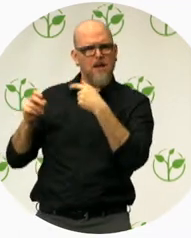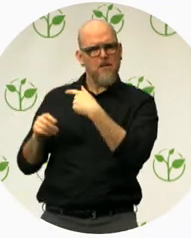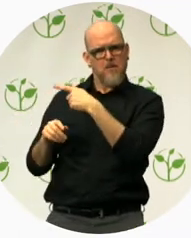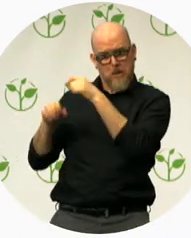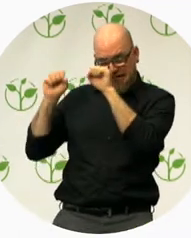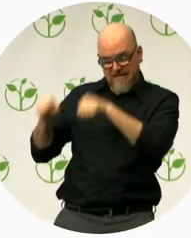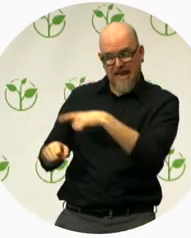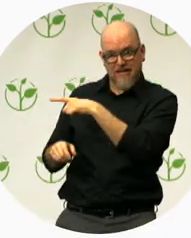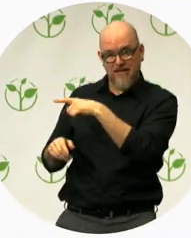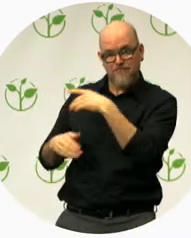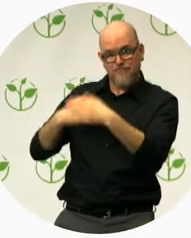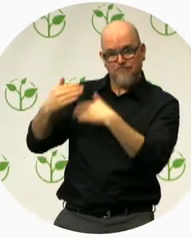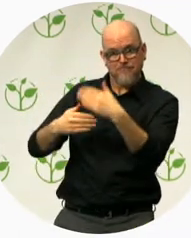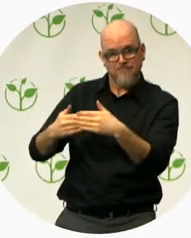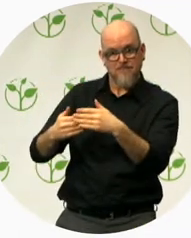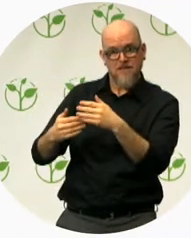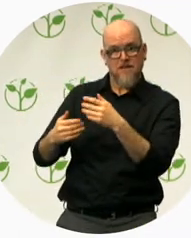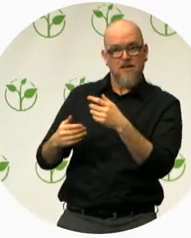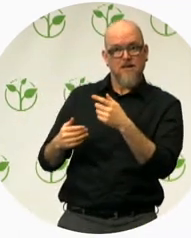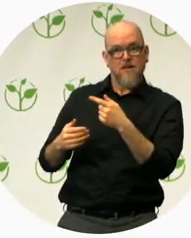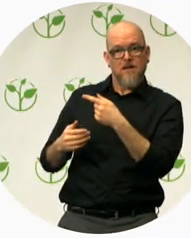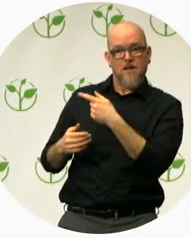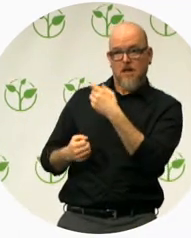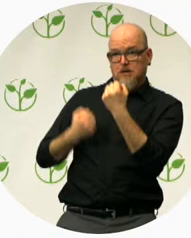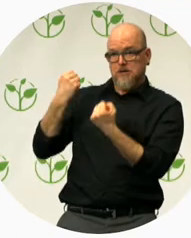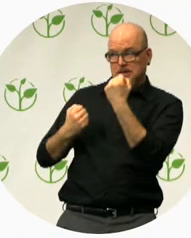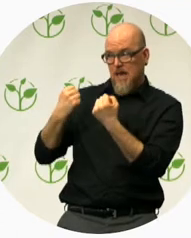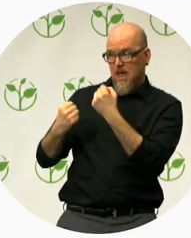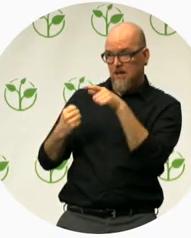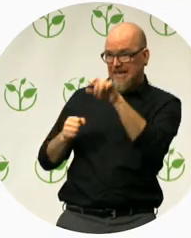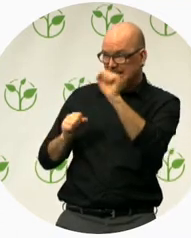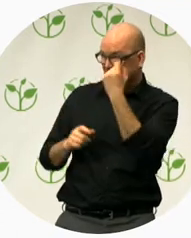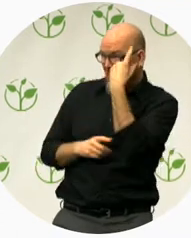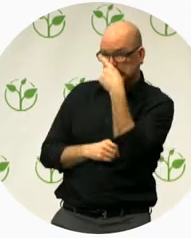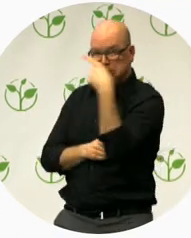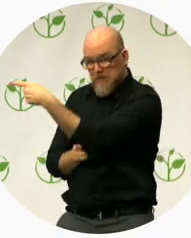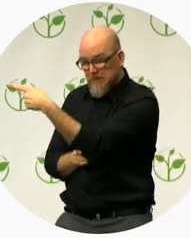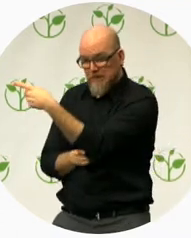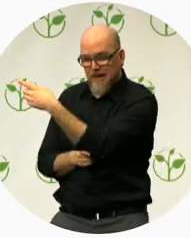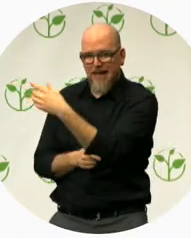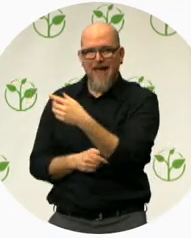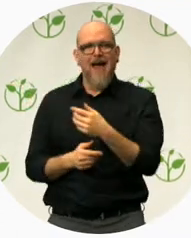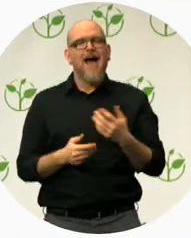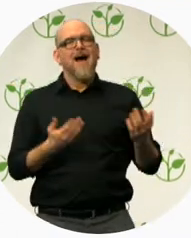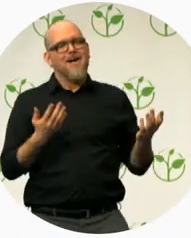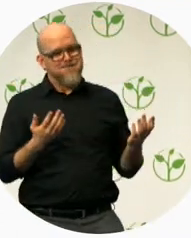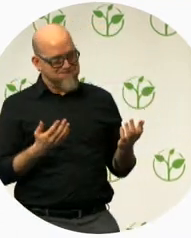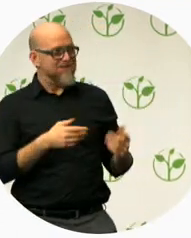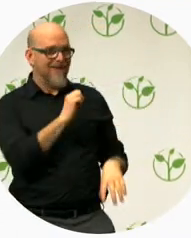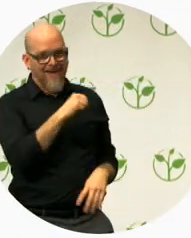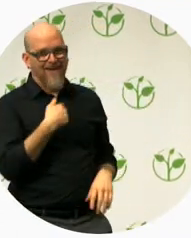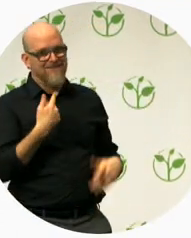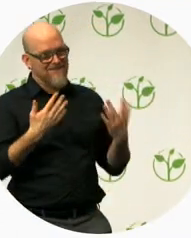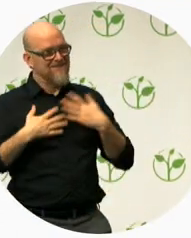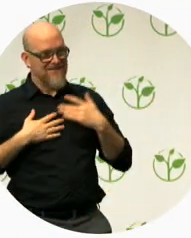And luckily, it was an amazing experience to feel that I was driving a car